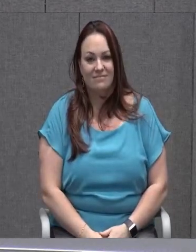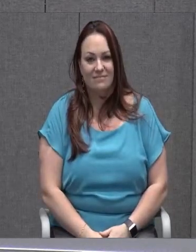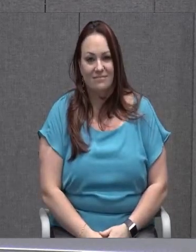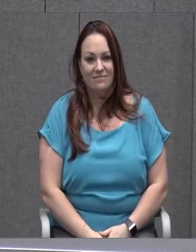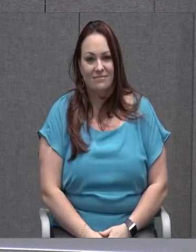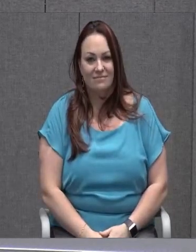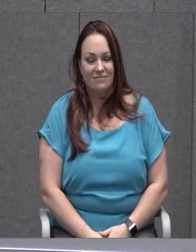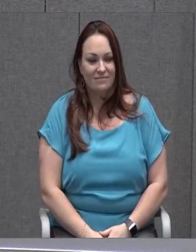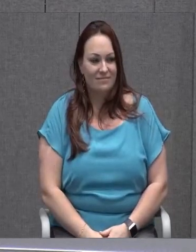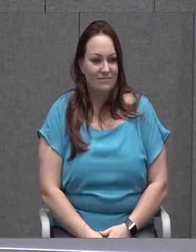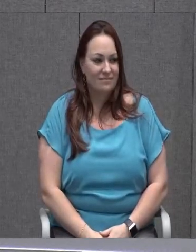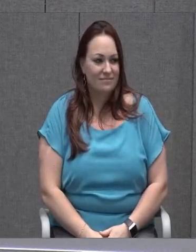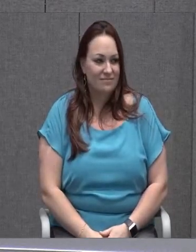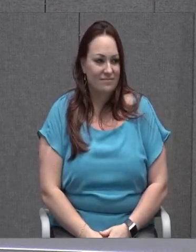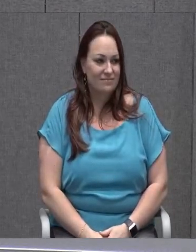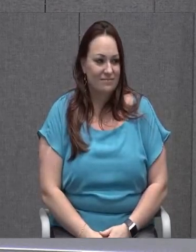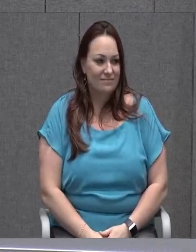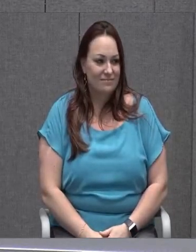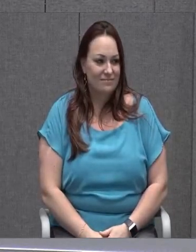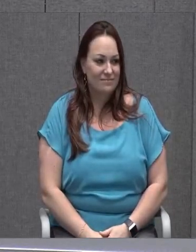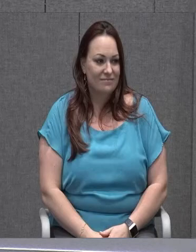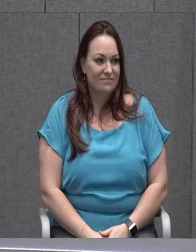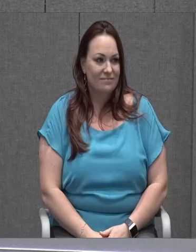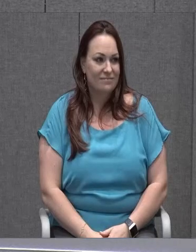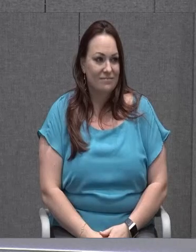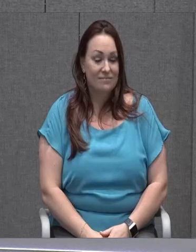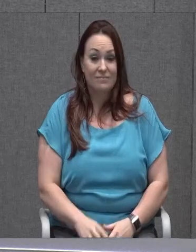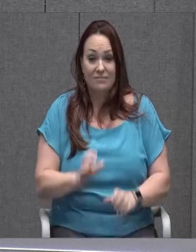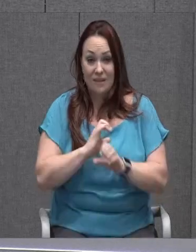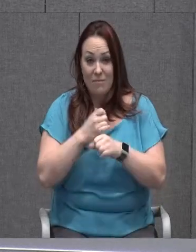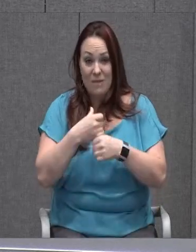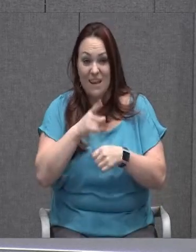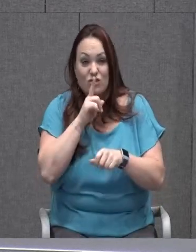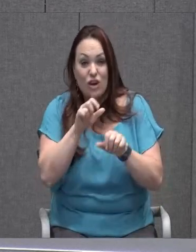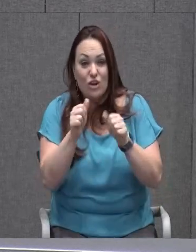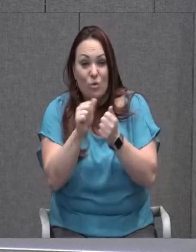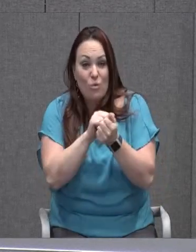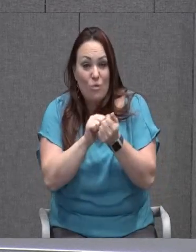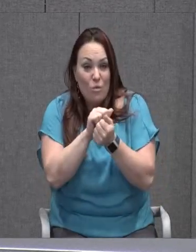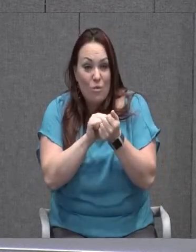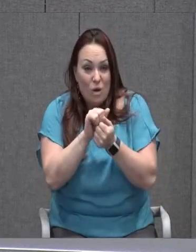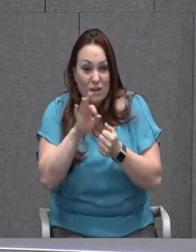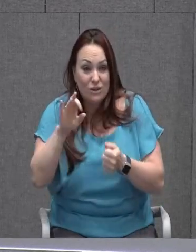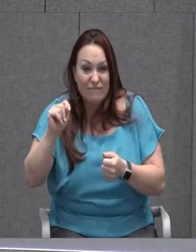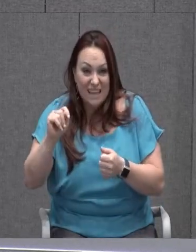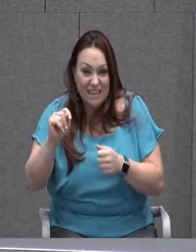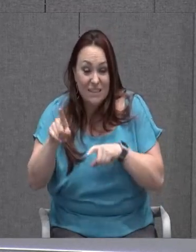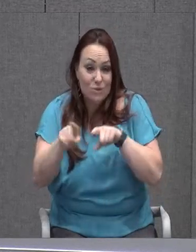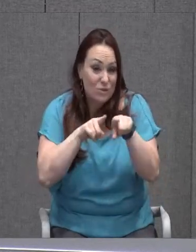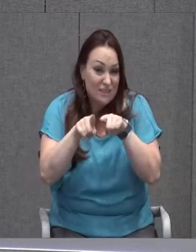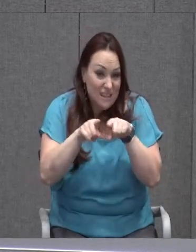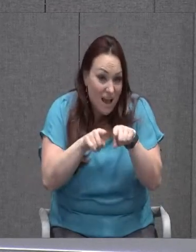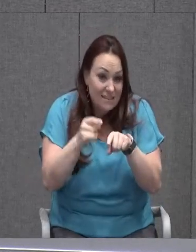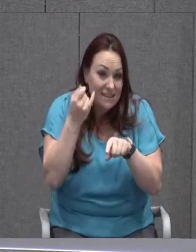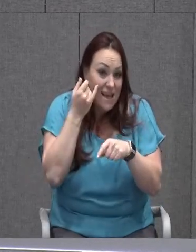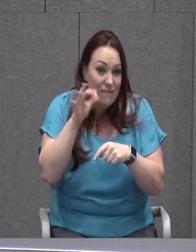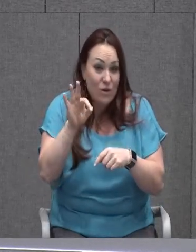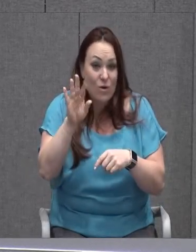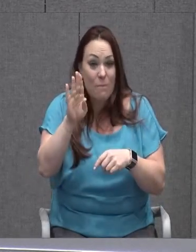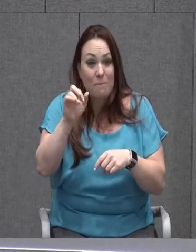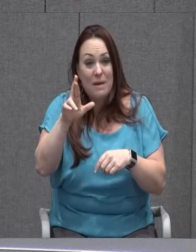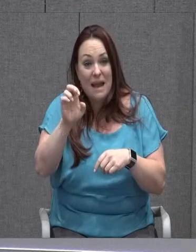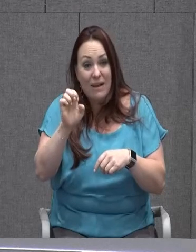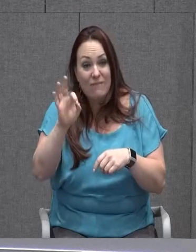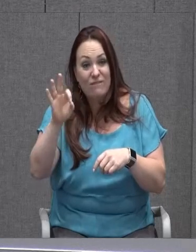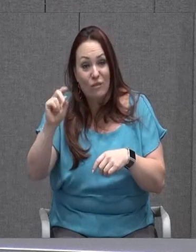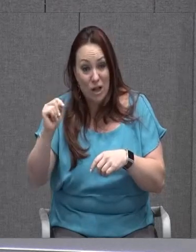Muy bien, chócala. All right. Make sure you wash your feet or wash your socks if you're barefoot. If you're not barefoot,